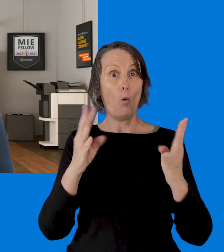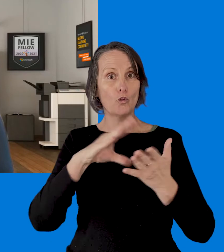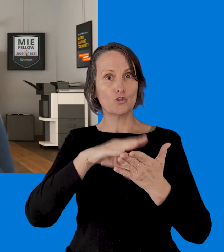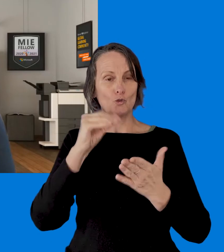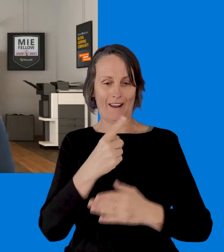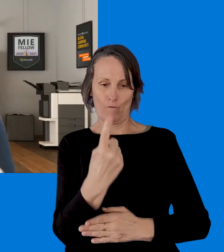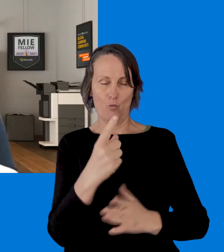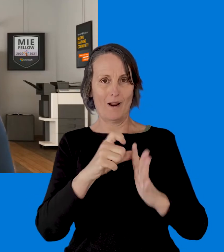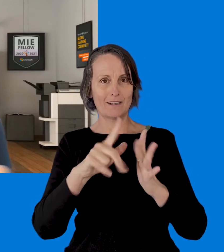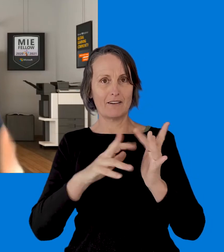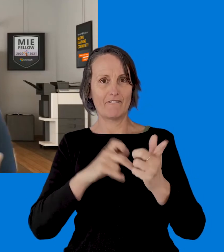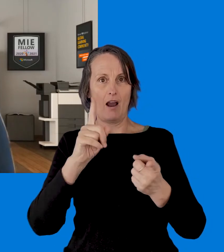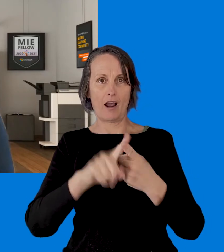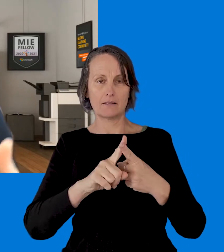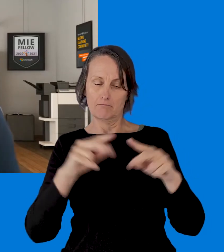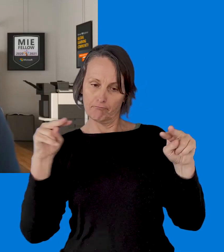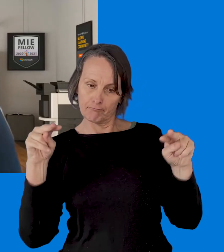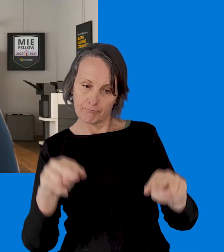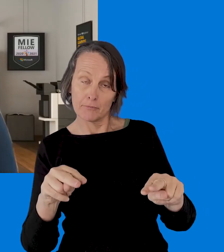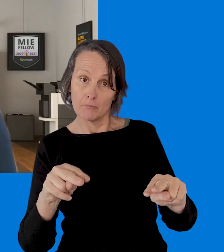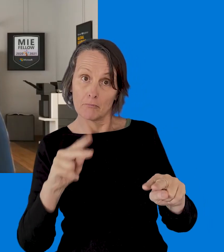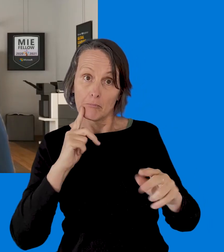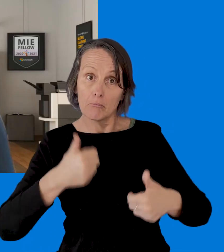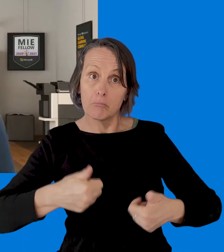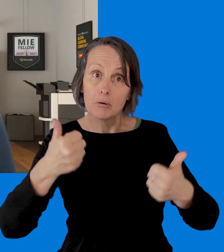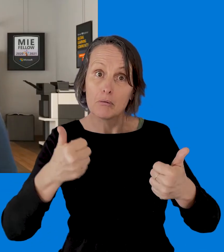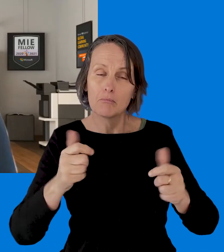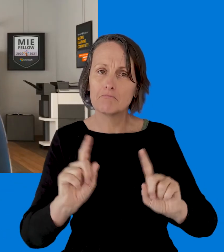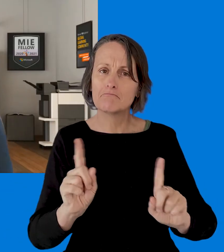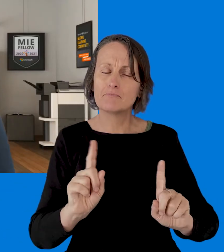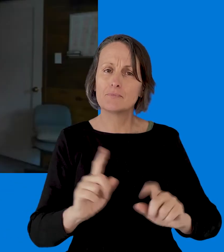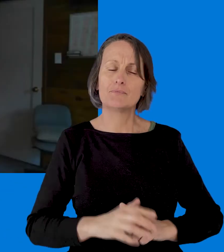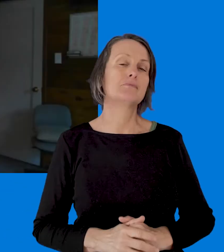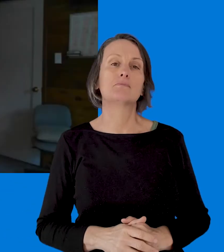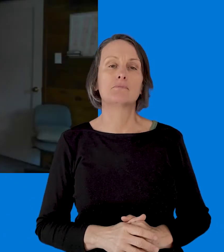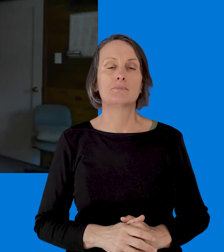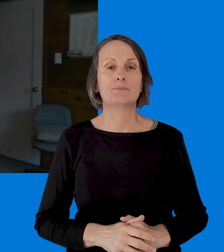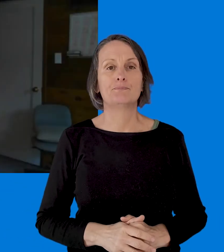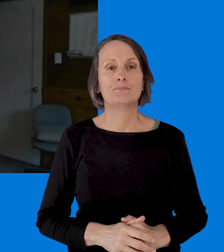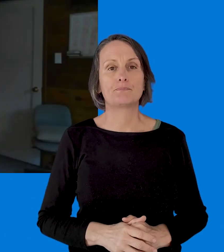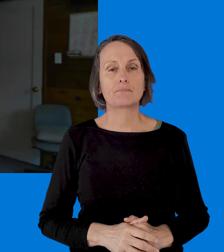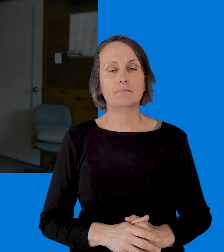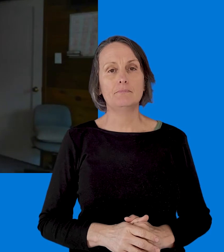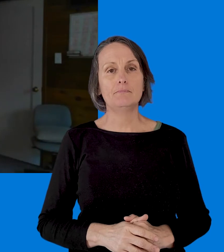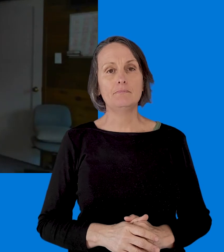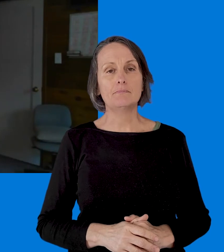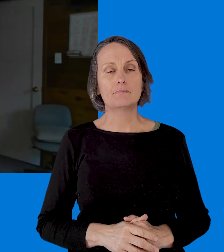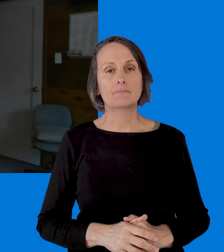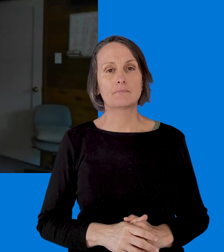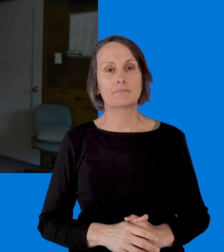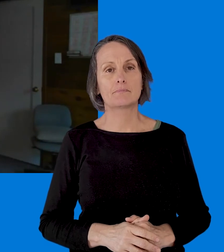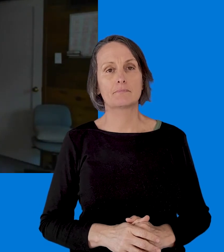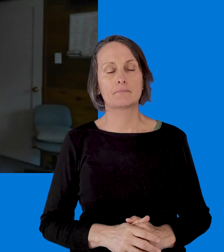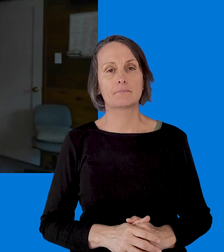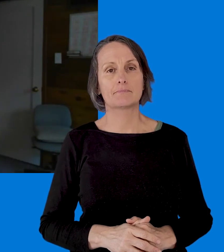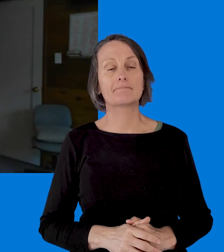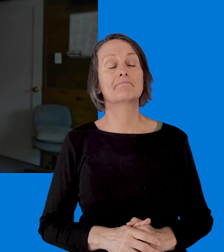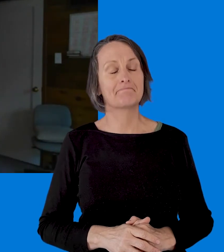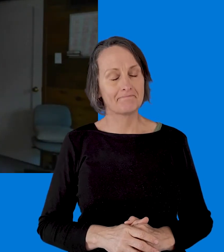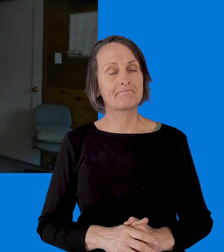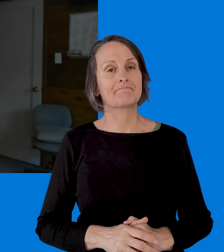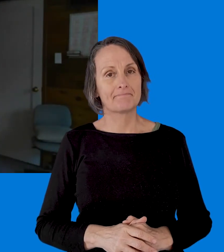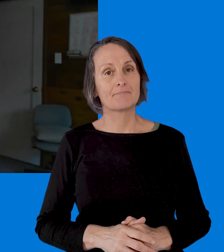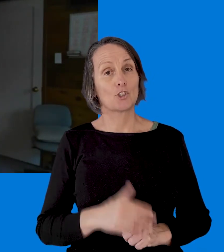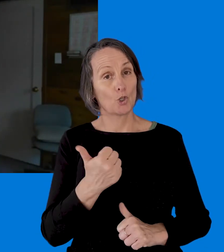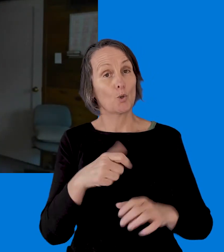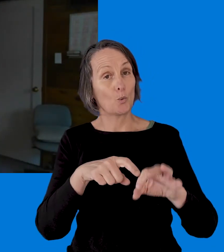a laptop, and we're still developing that social connection between everybody? Yeah, that's a great question.